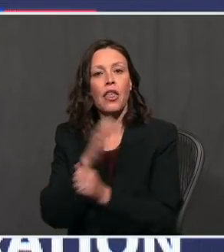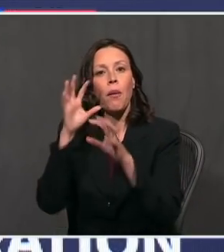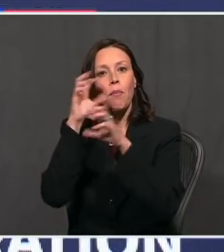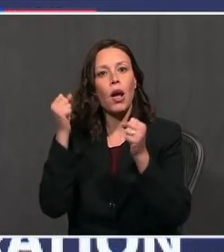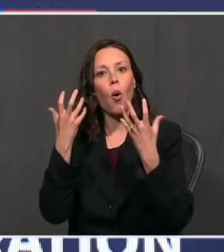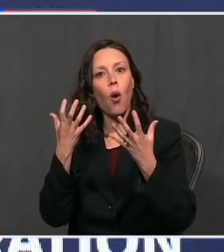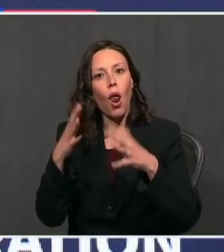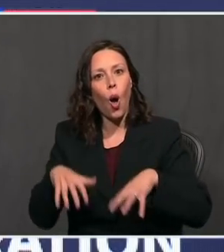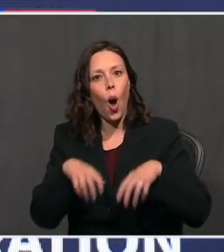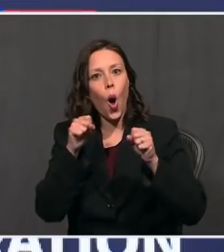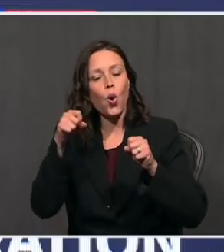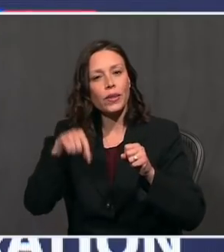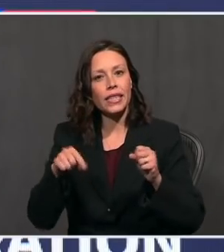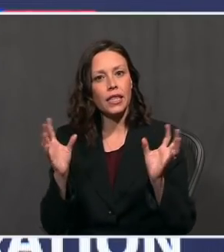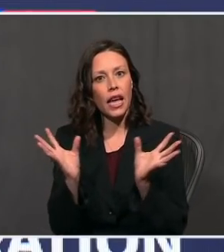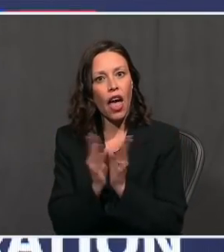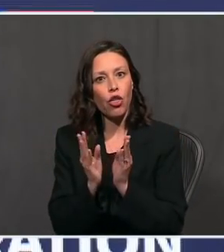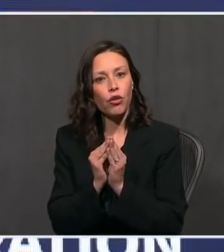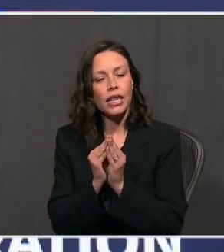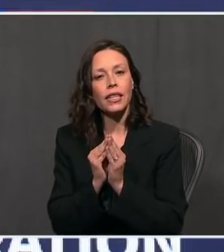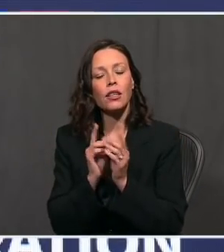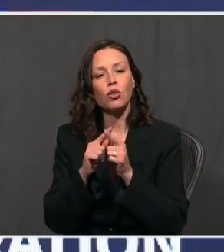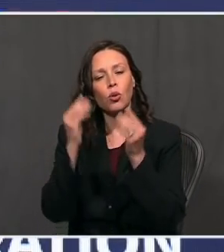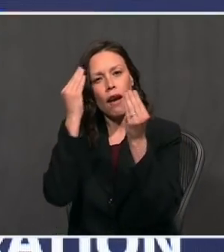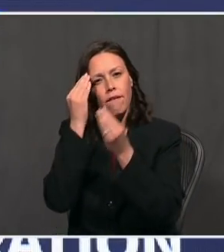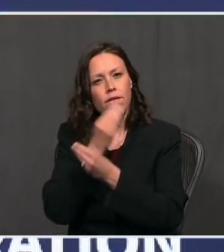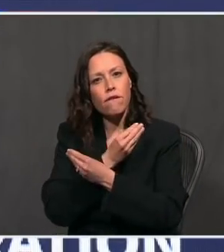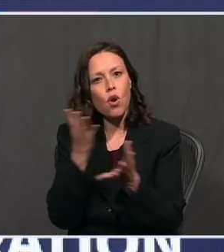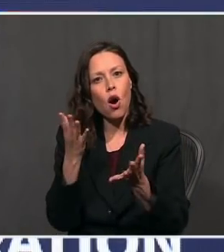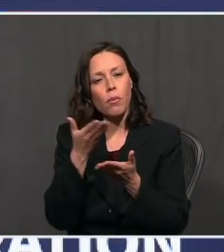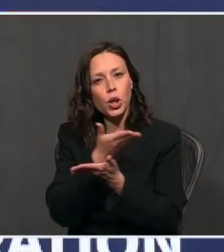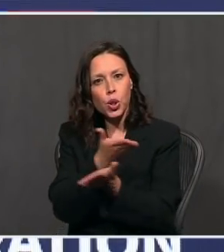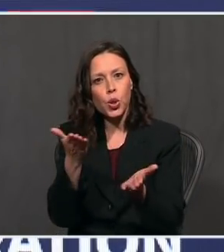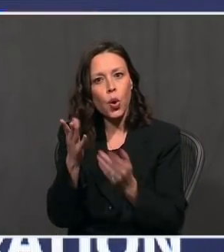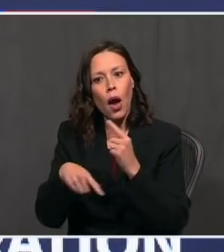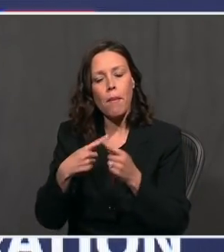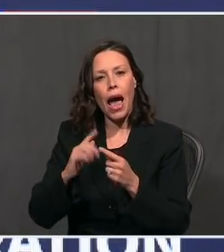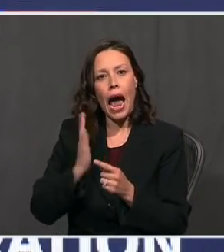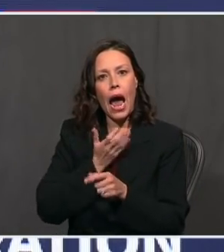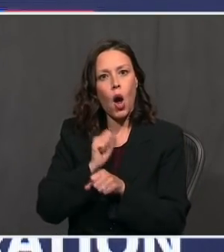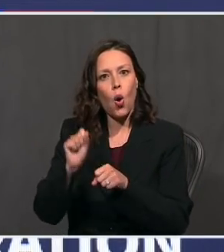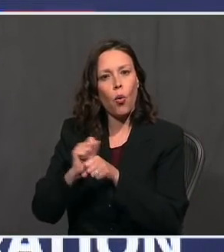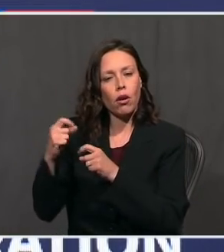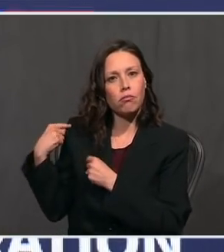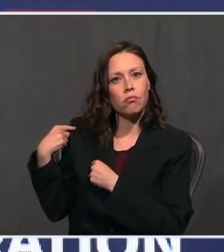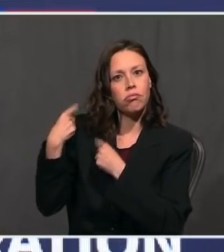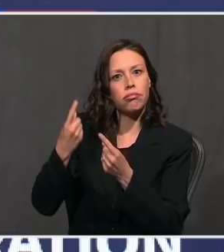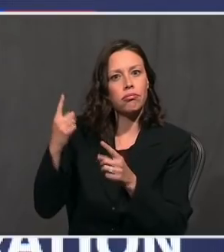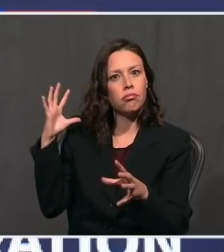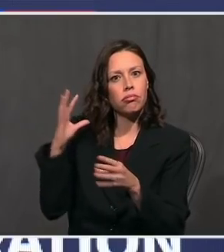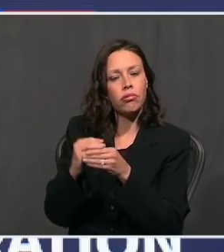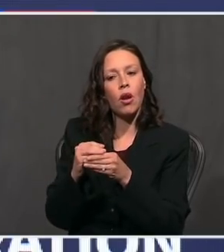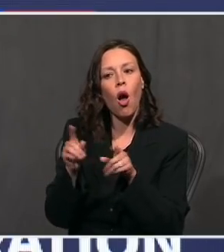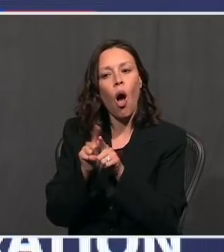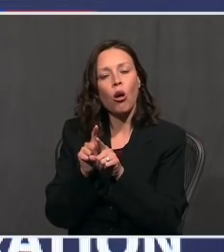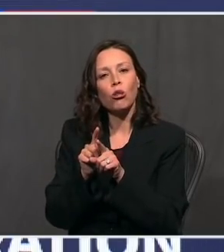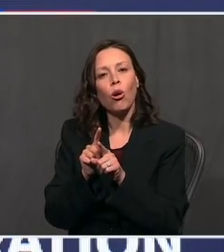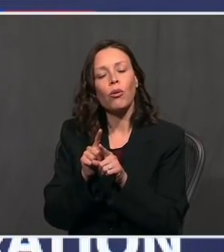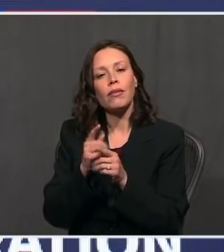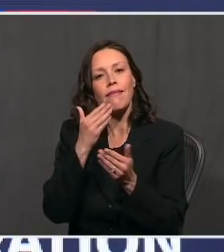this gathering to inform the American people of the progress that we've made in Operation Warp Speed, but also to give credit where credit is